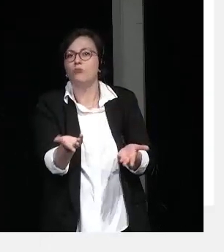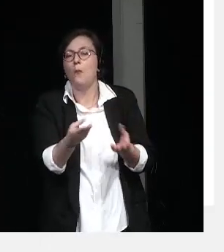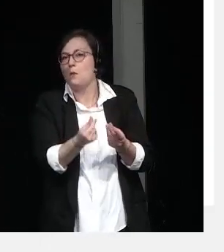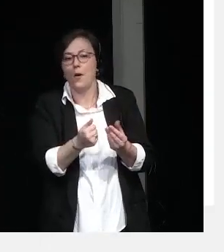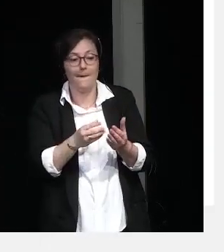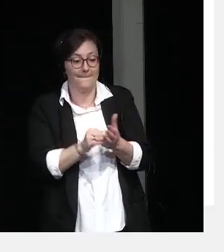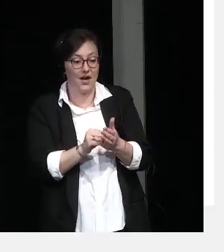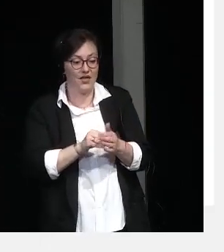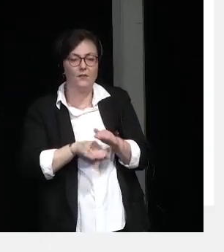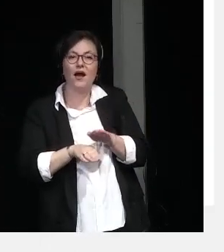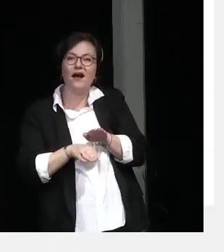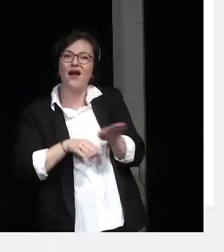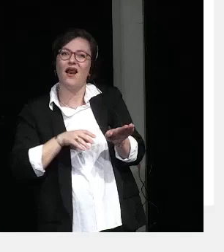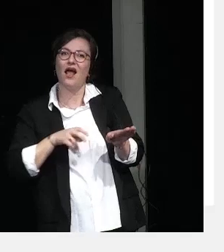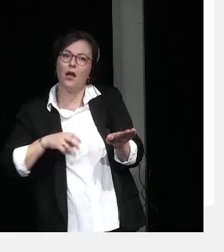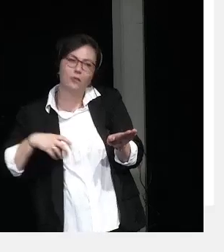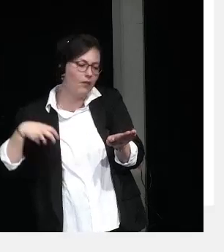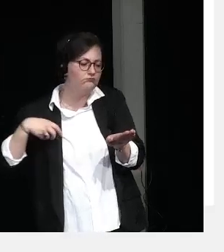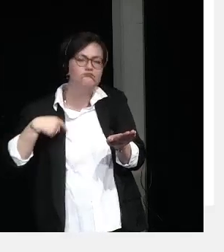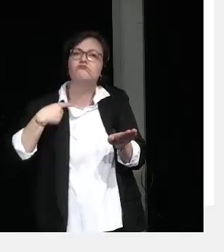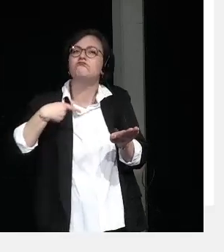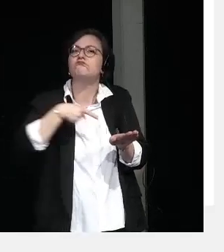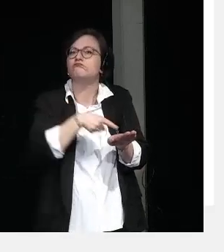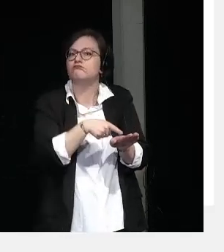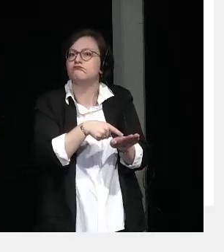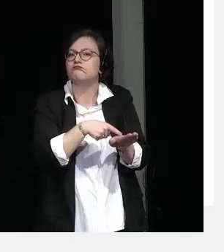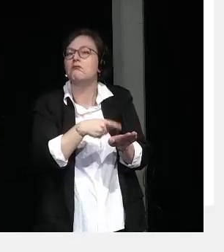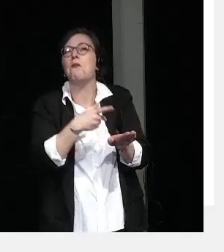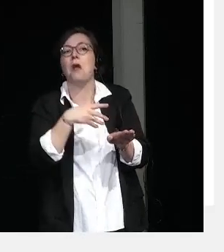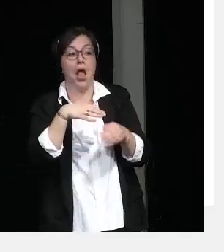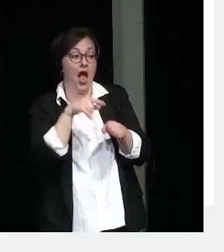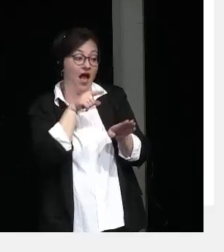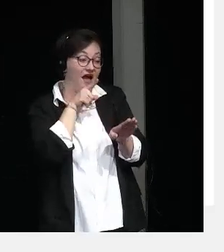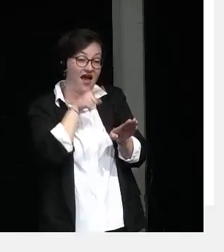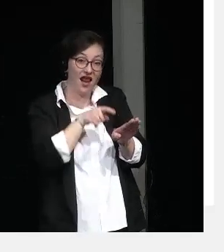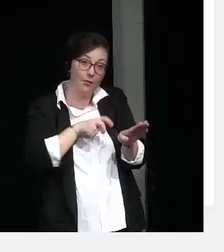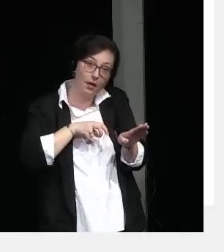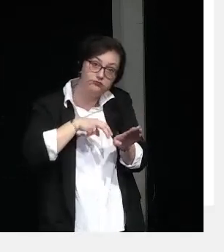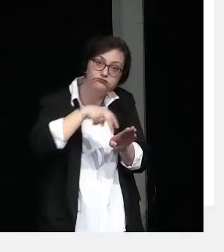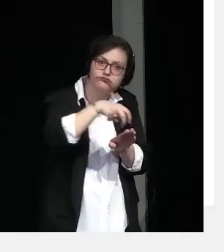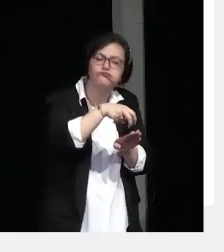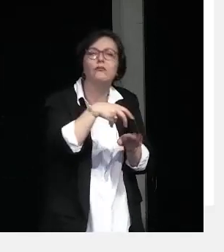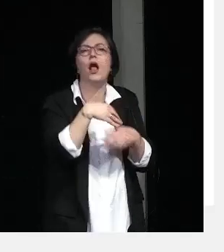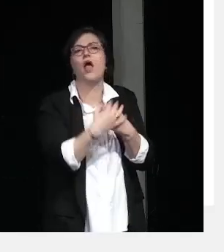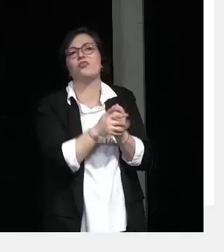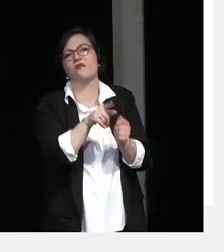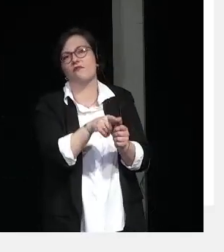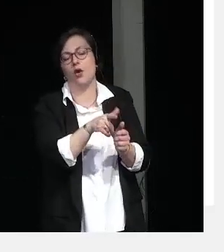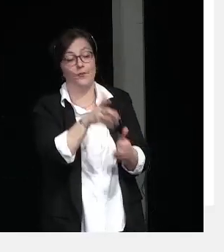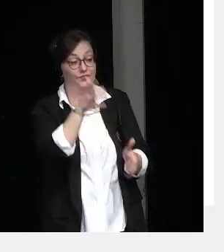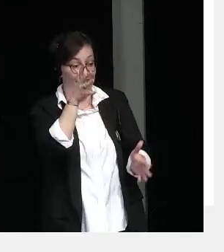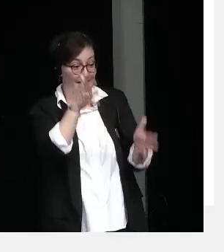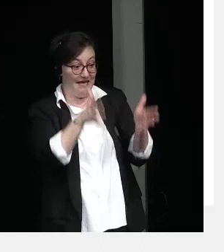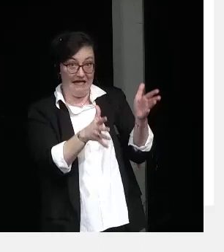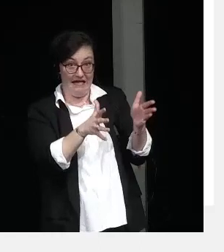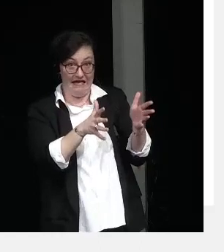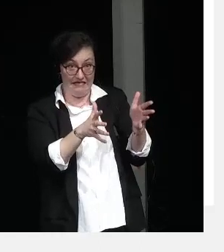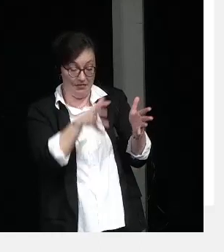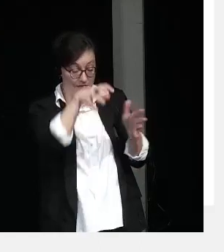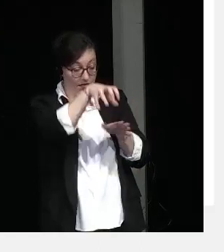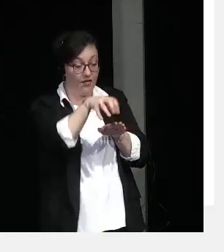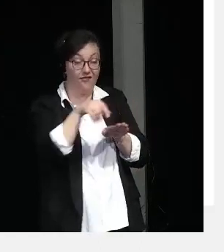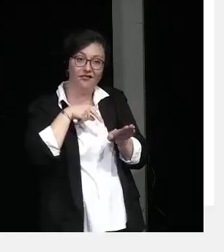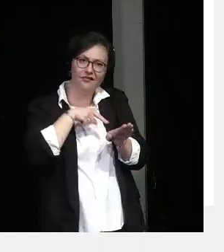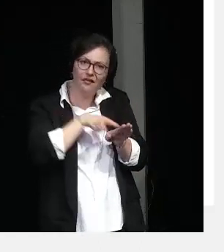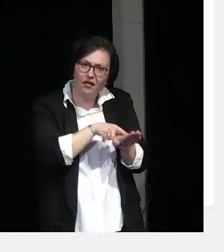that supports, of course, persons in wheelchairs, but it also supports people who have